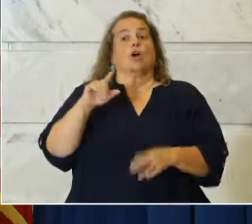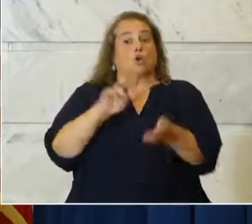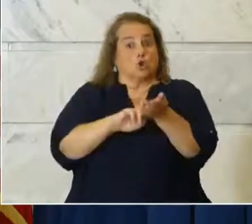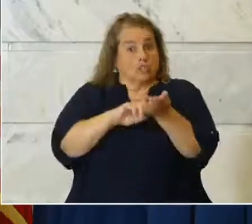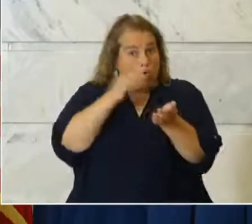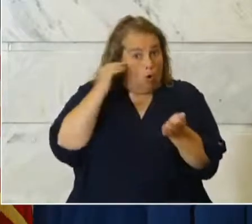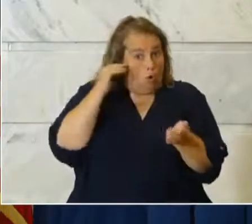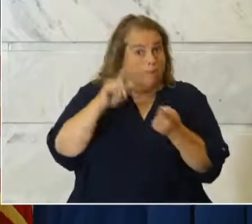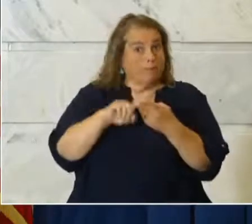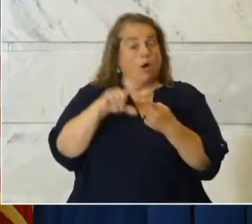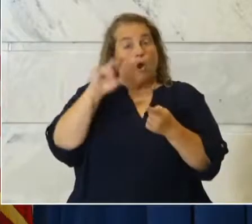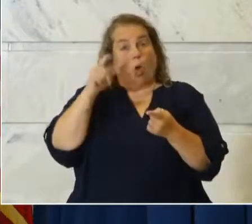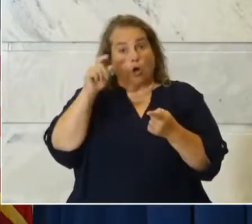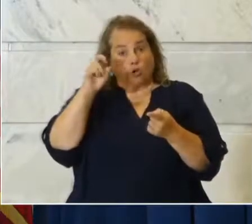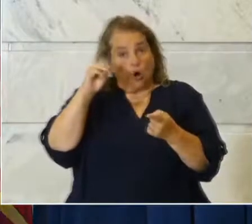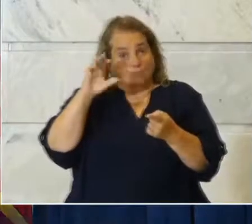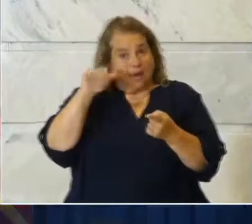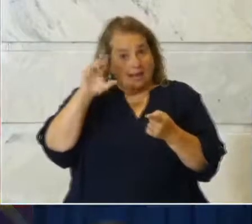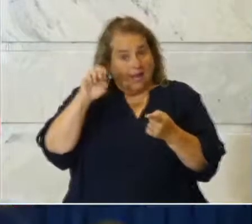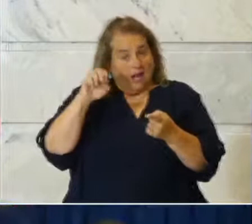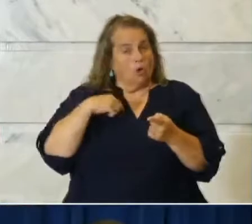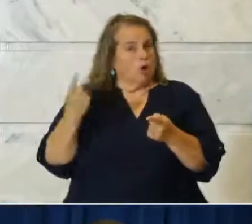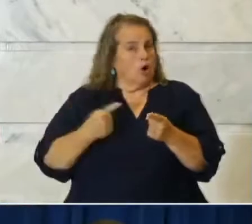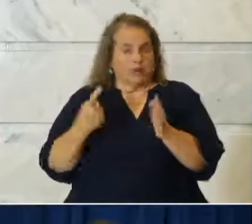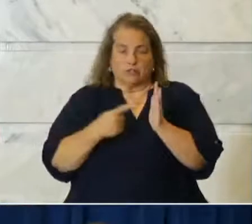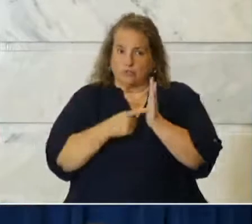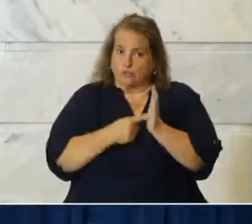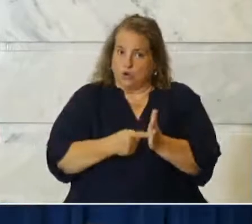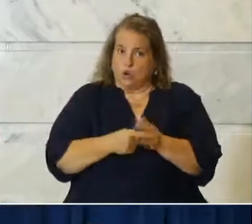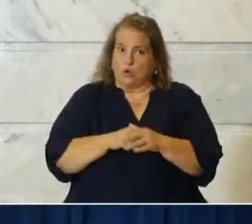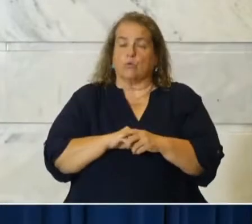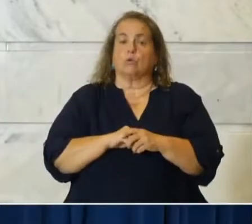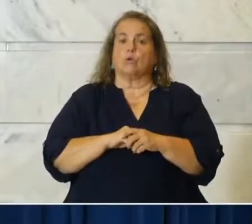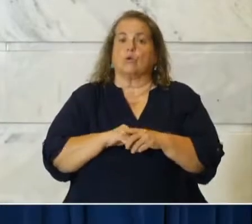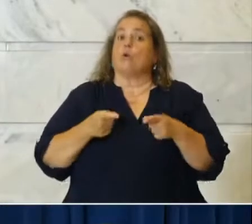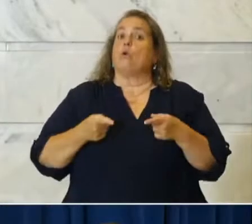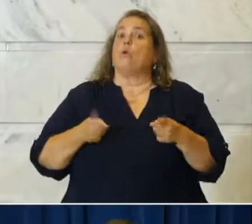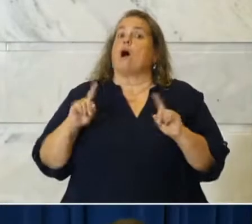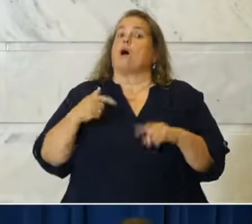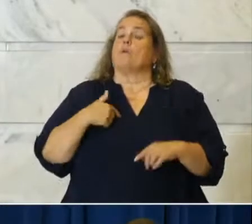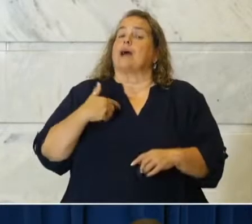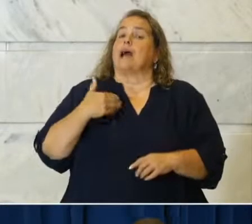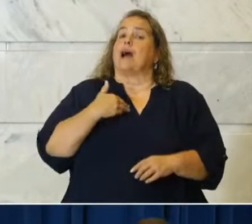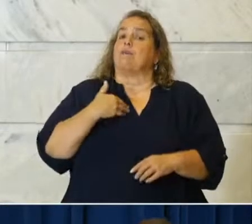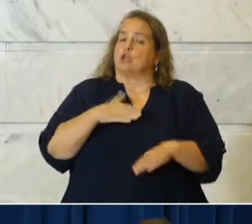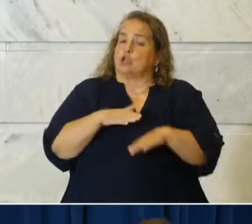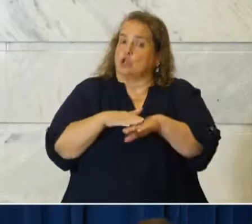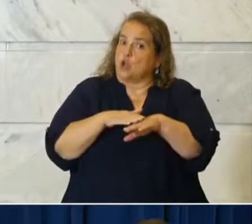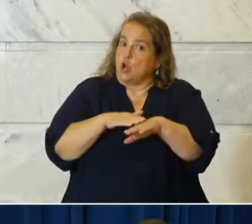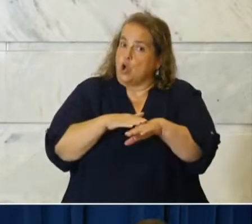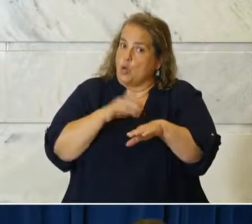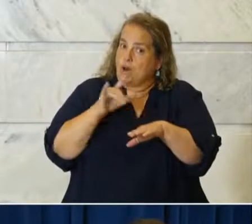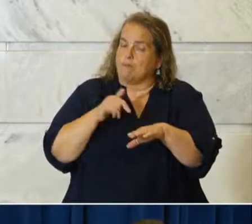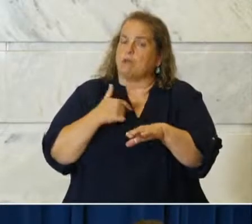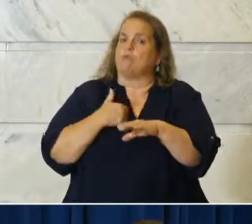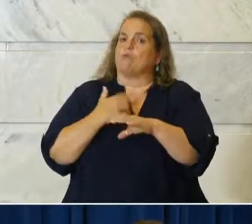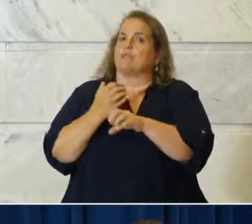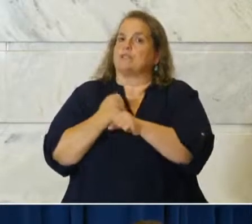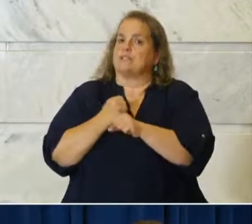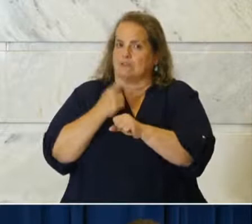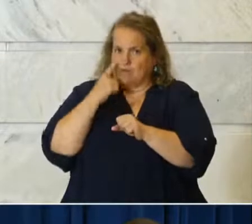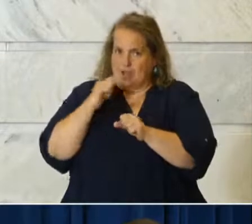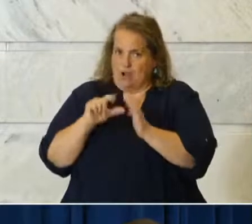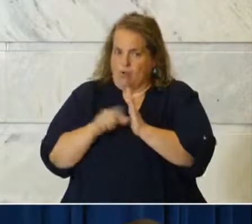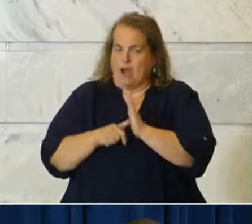facilities, which we show every time. While we have slowed what we were seeing for a while,